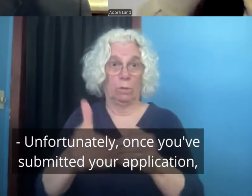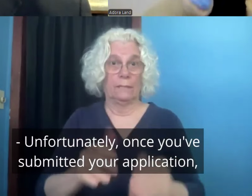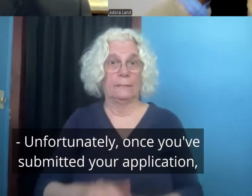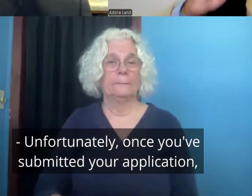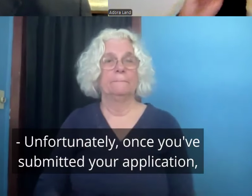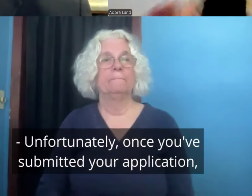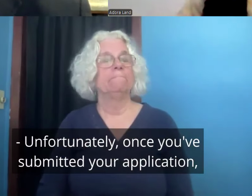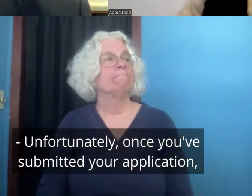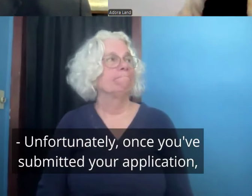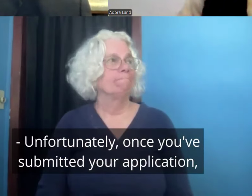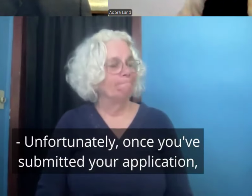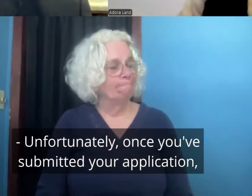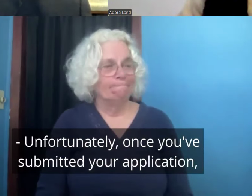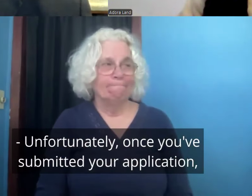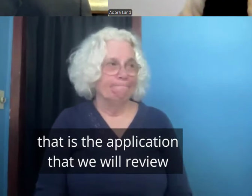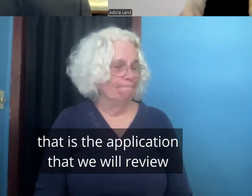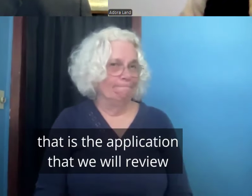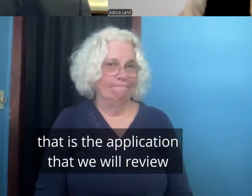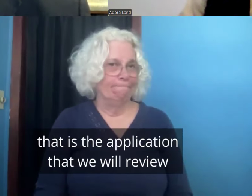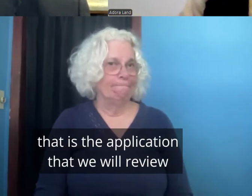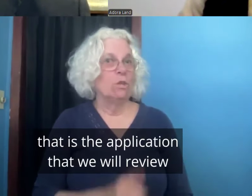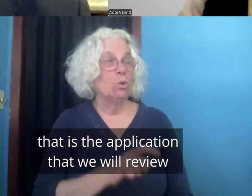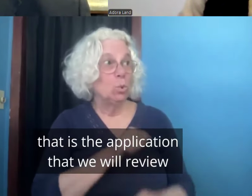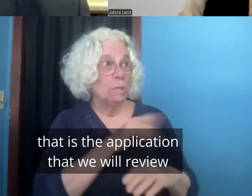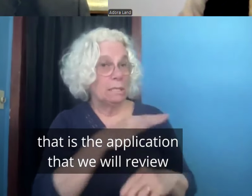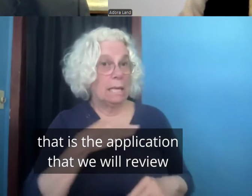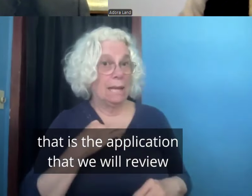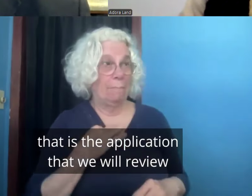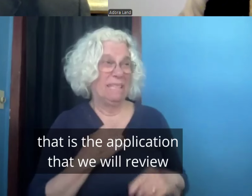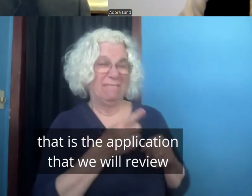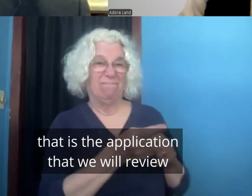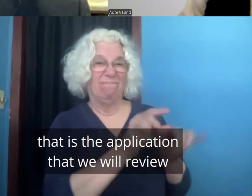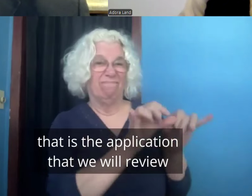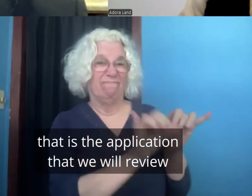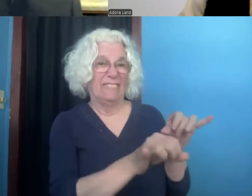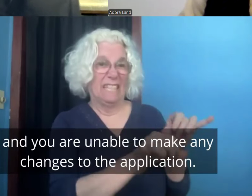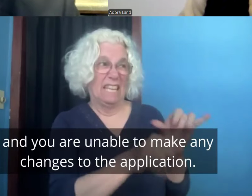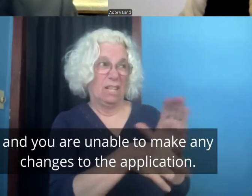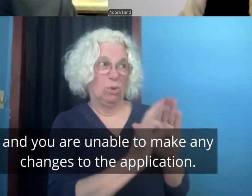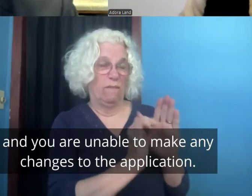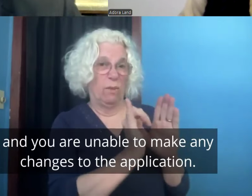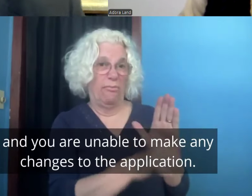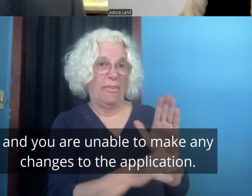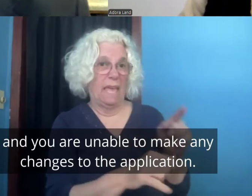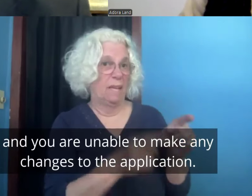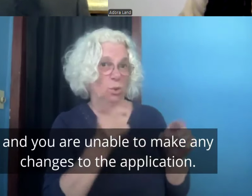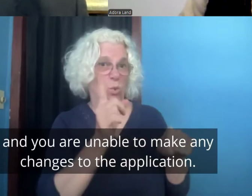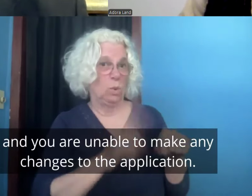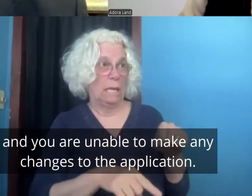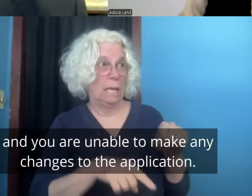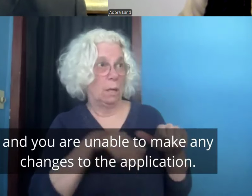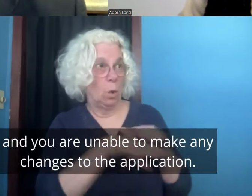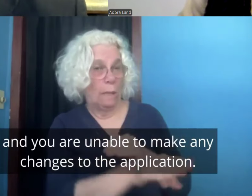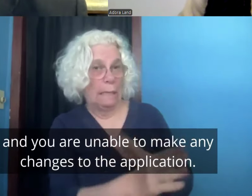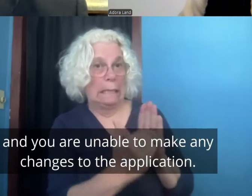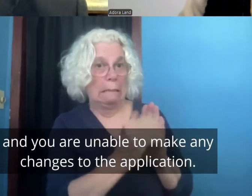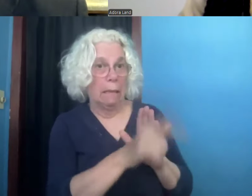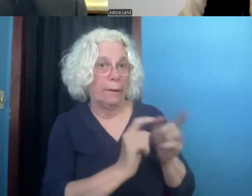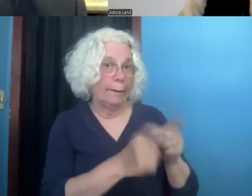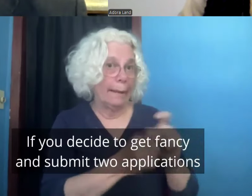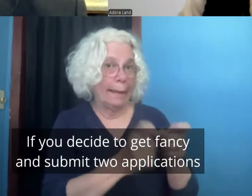Unfortunately, once you've submitted your application, that is the application that we will review, and you are unable to make any changes to the